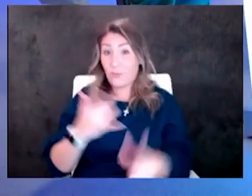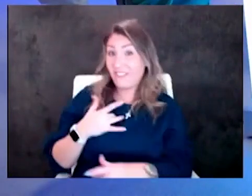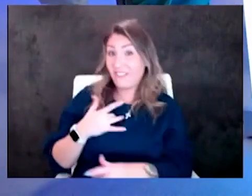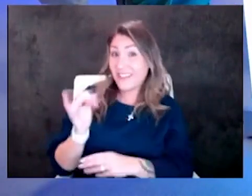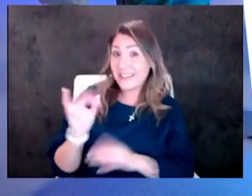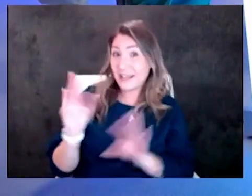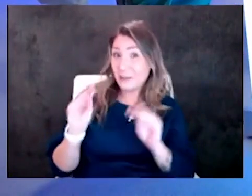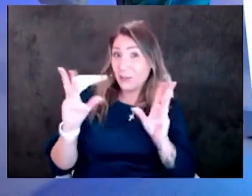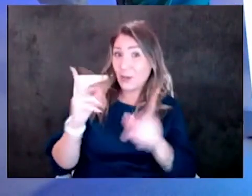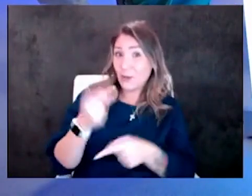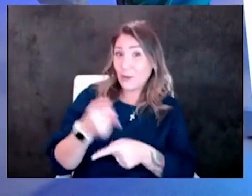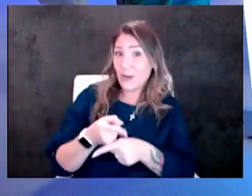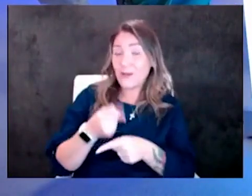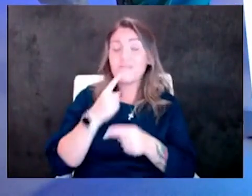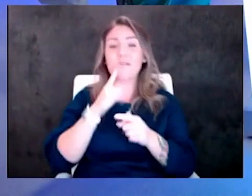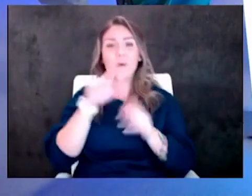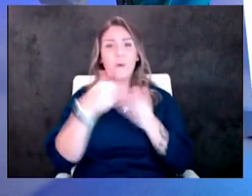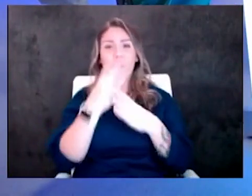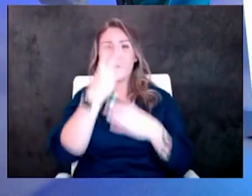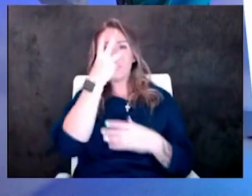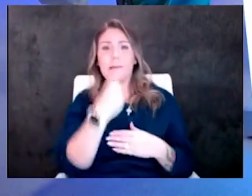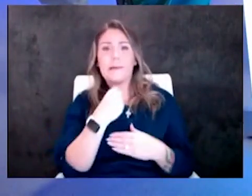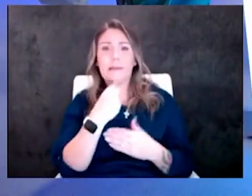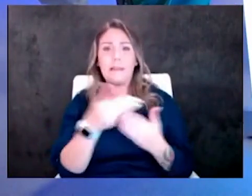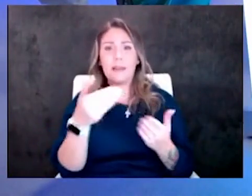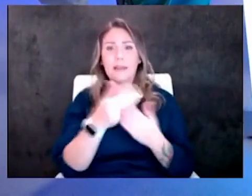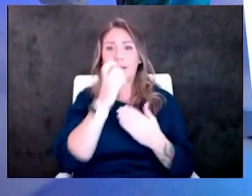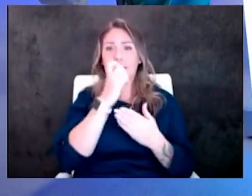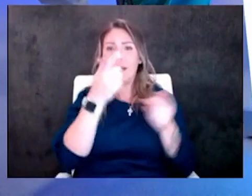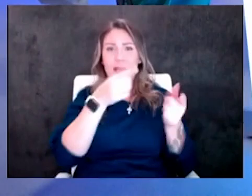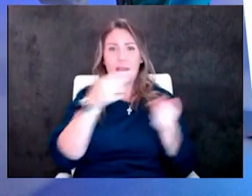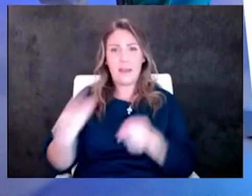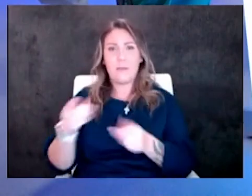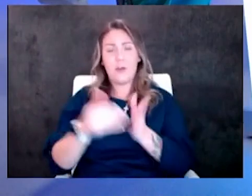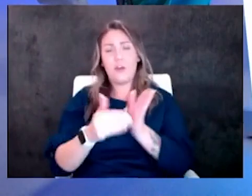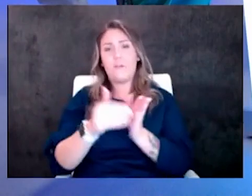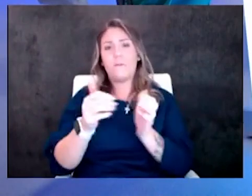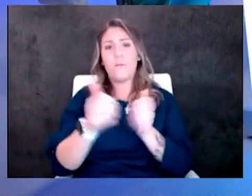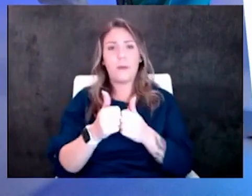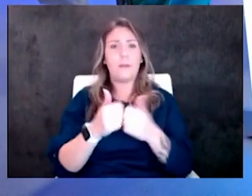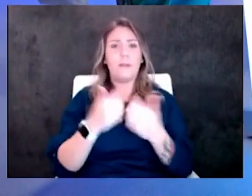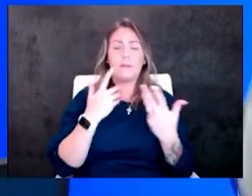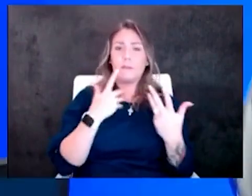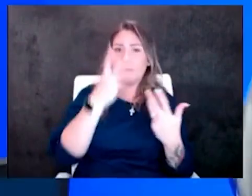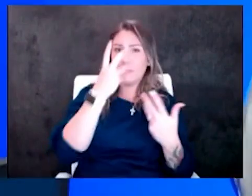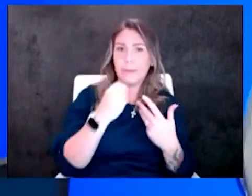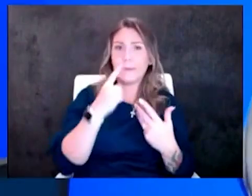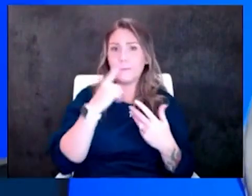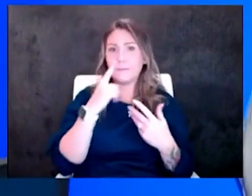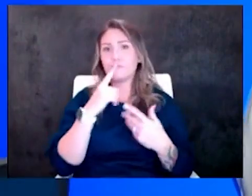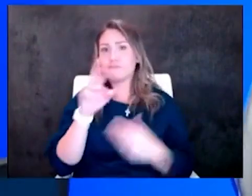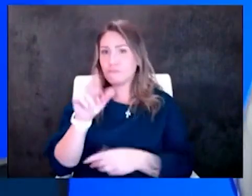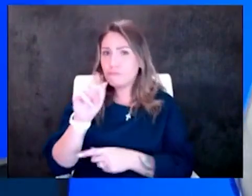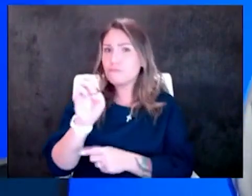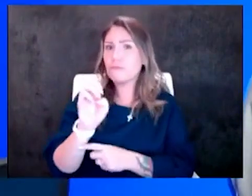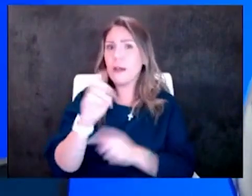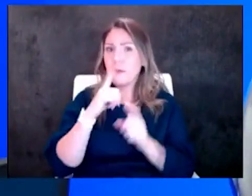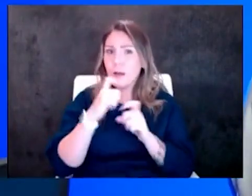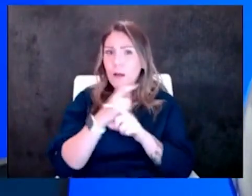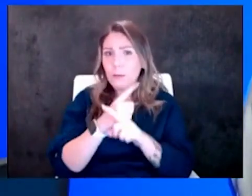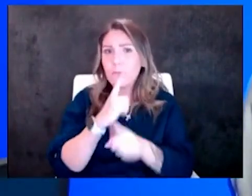The whole anesthesia thing, that just doesn't happen too often with anesthesia. So it's an incredibly rare complication. For it to be that dramatic of